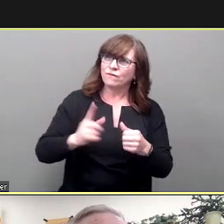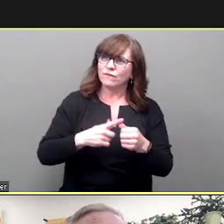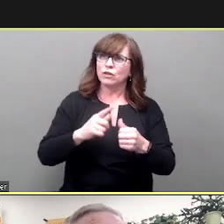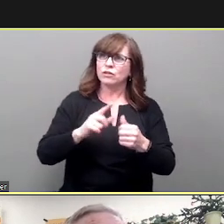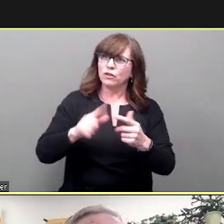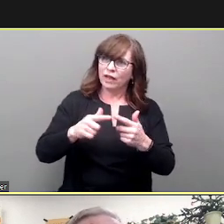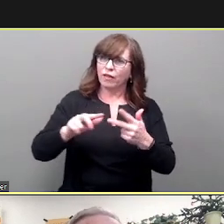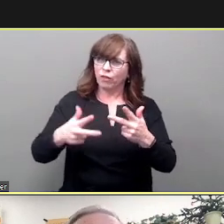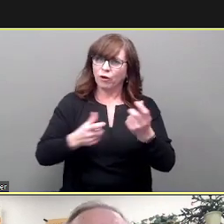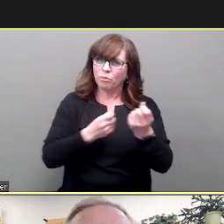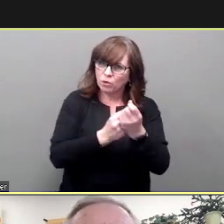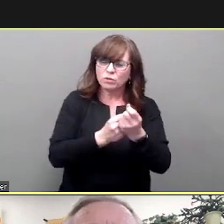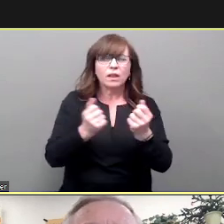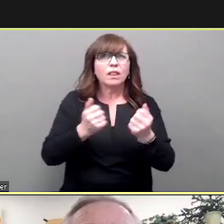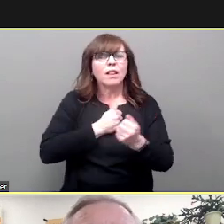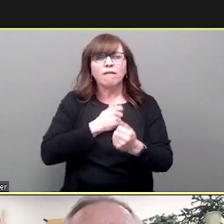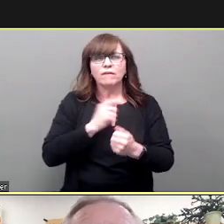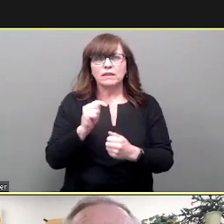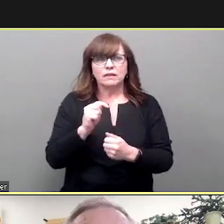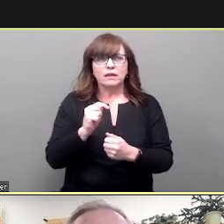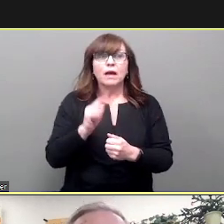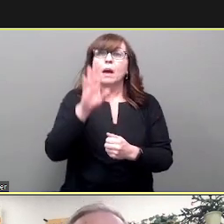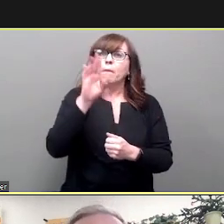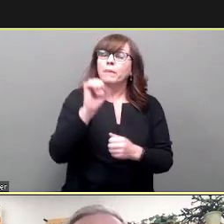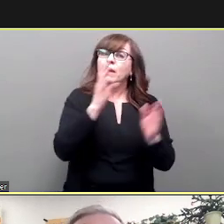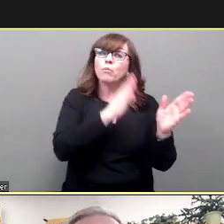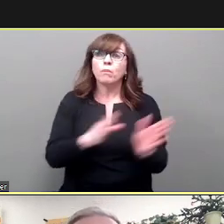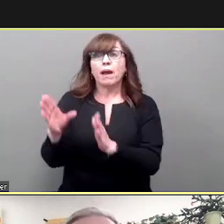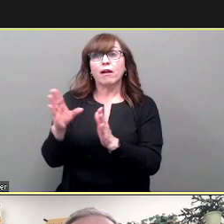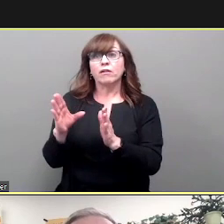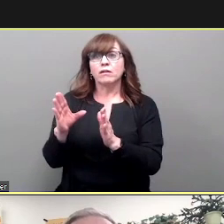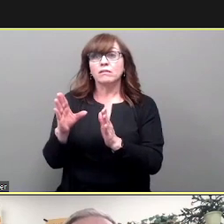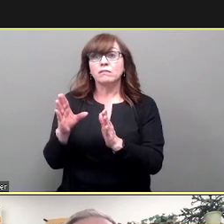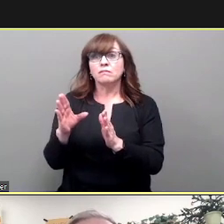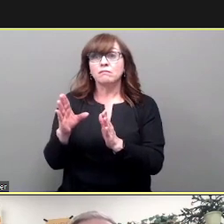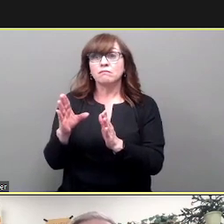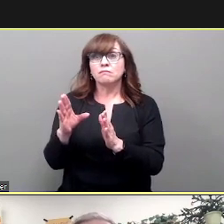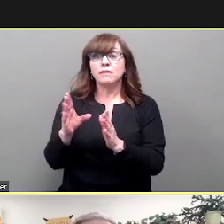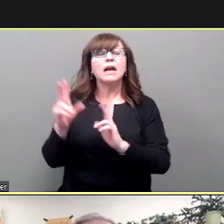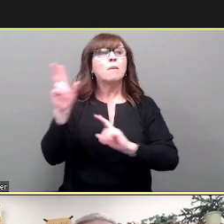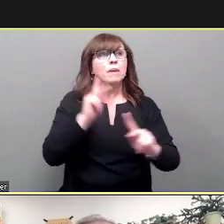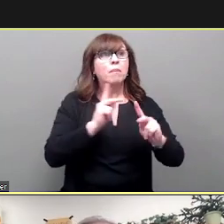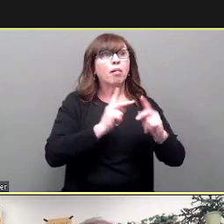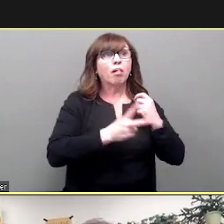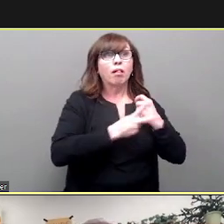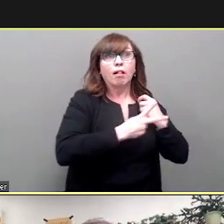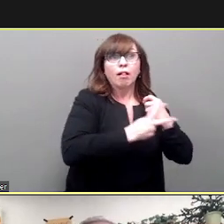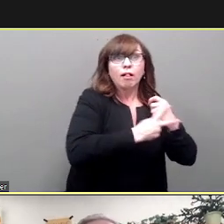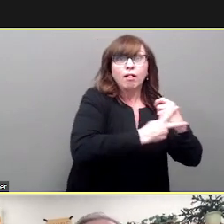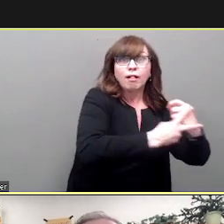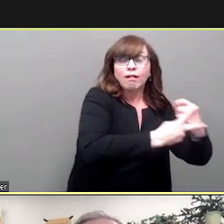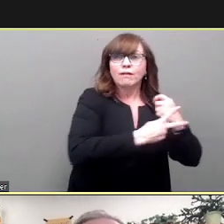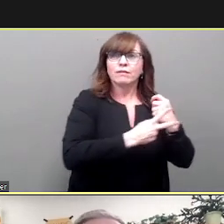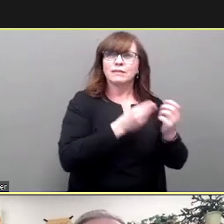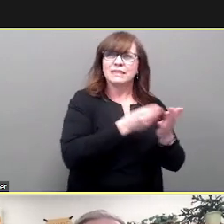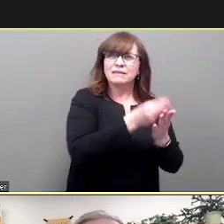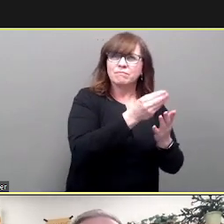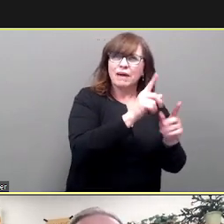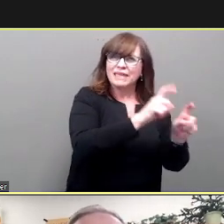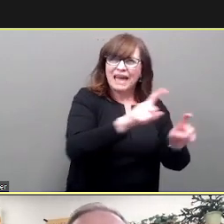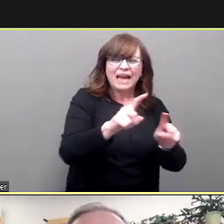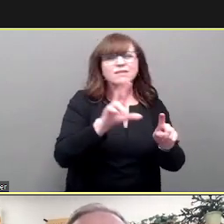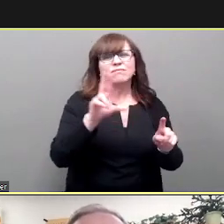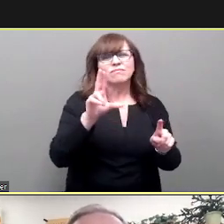being boosted. Be prepared. We don't want people stockpiling tests, but have these tests at home.